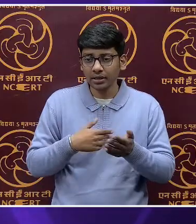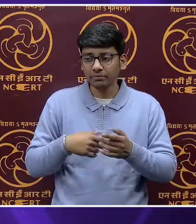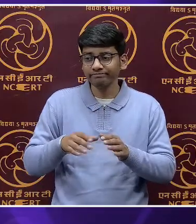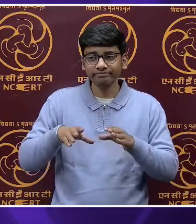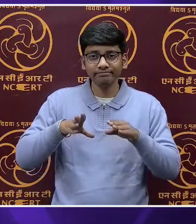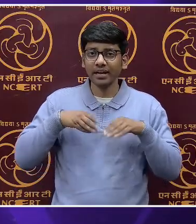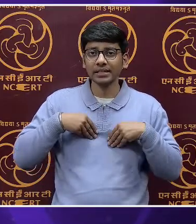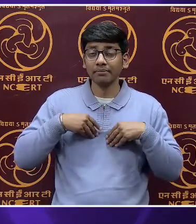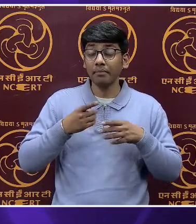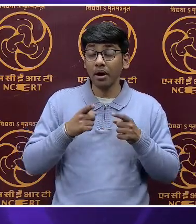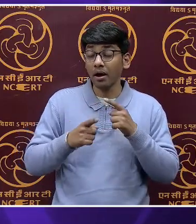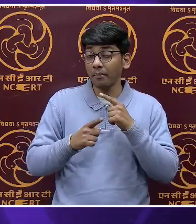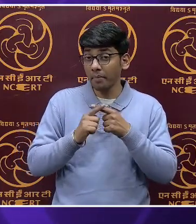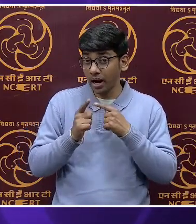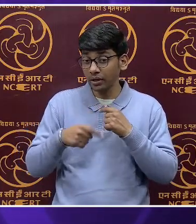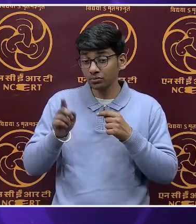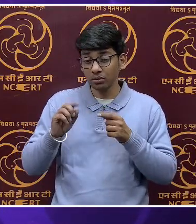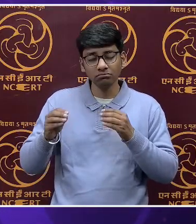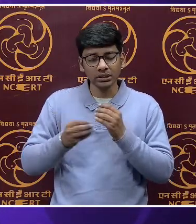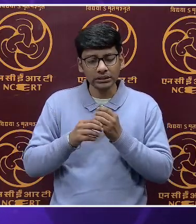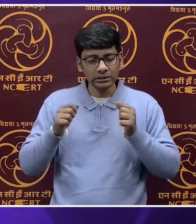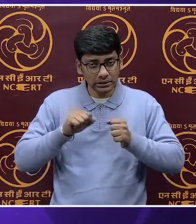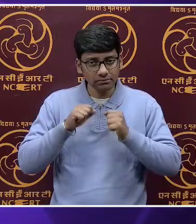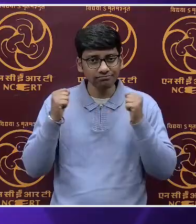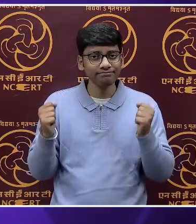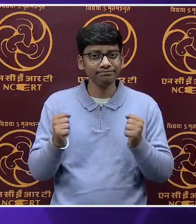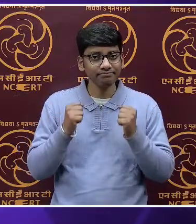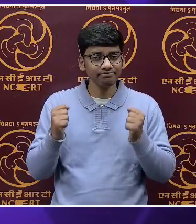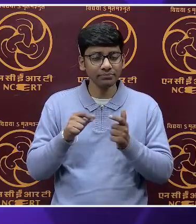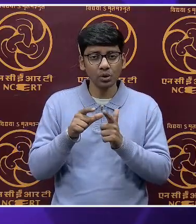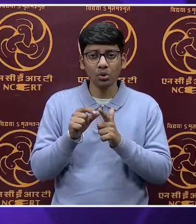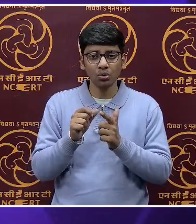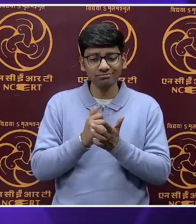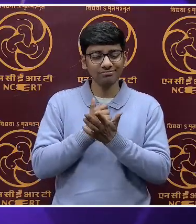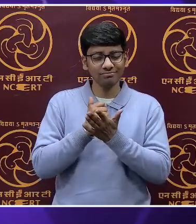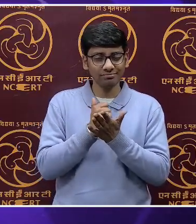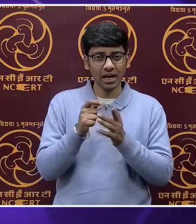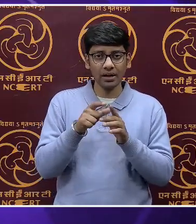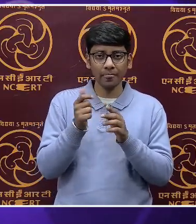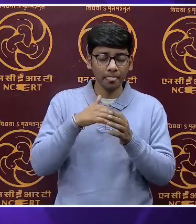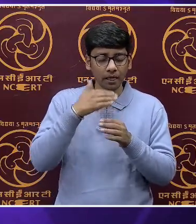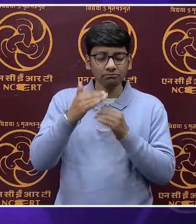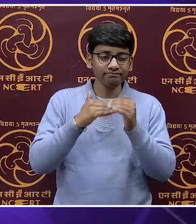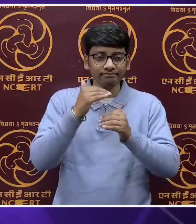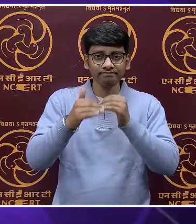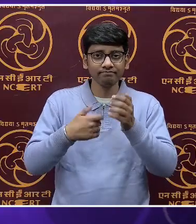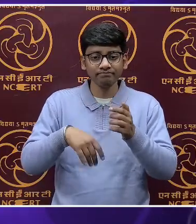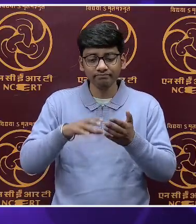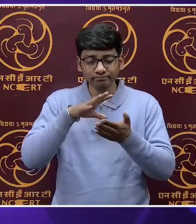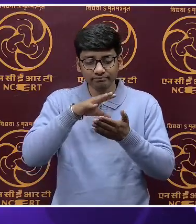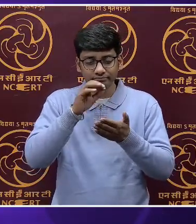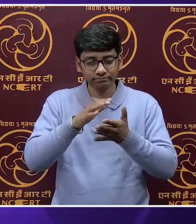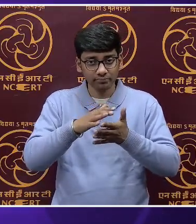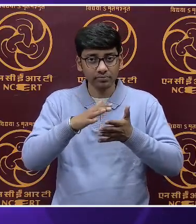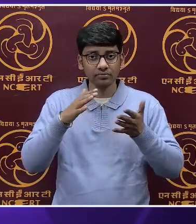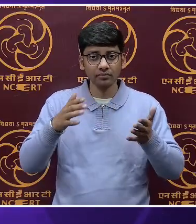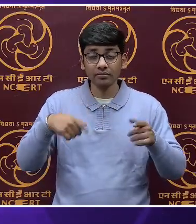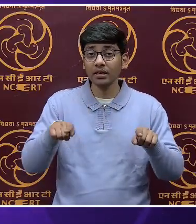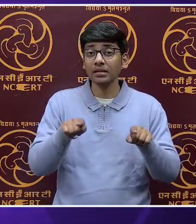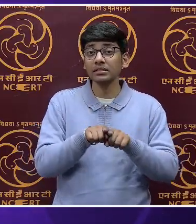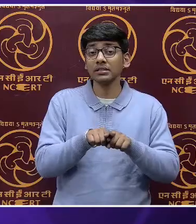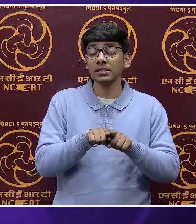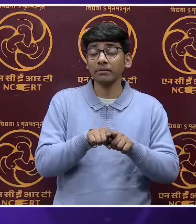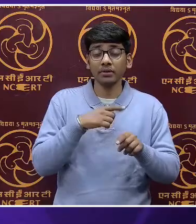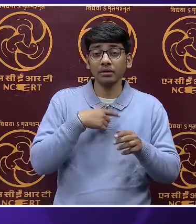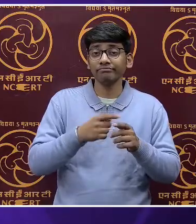get the much needed education that of course everybody deserves. So she gave her the light that was missing in her life, and same here the